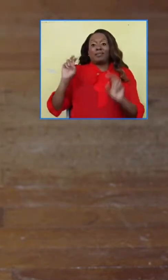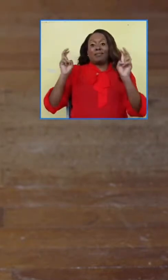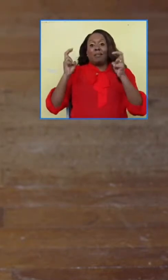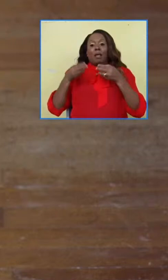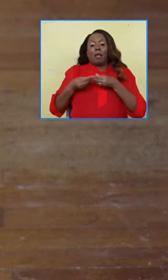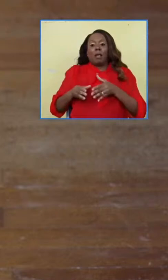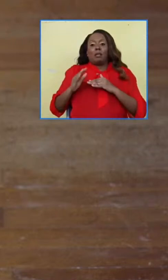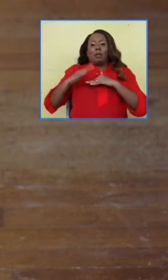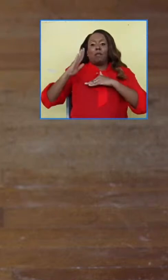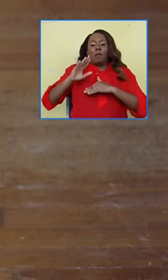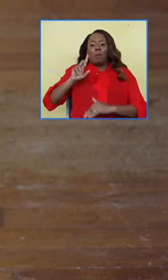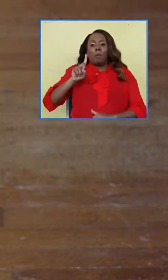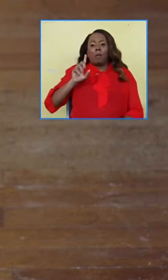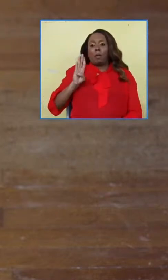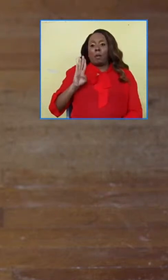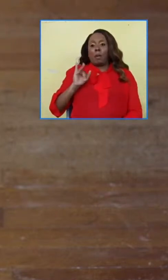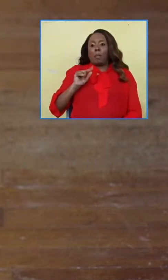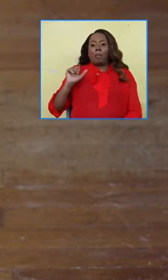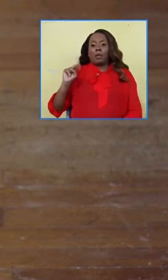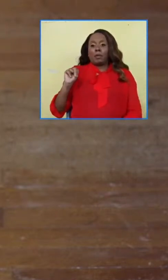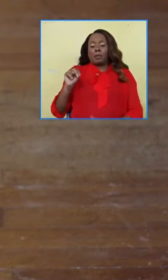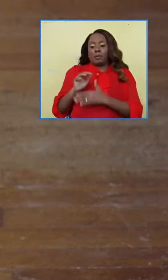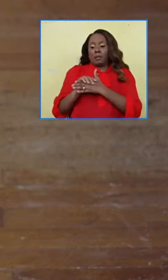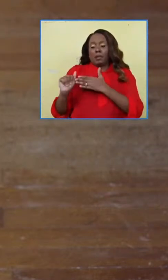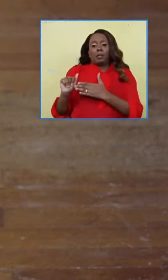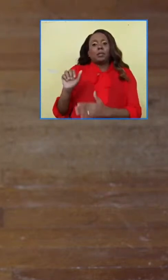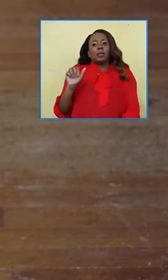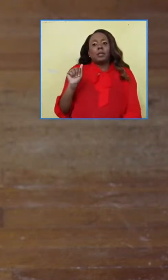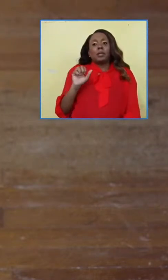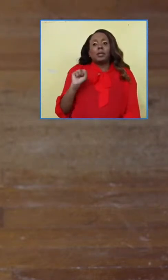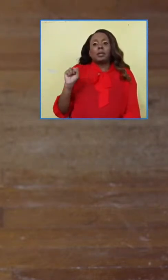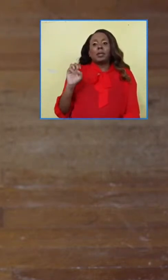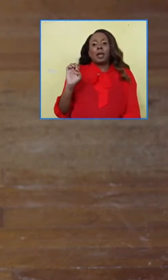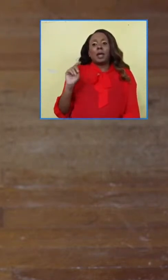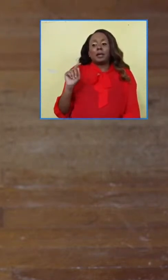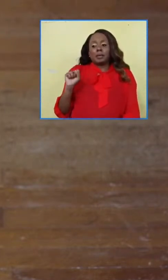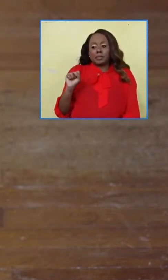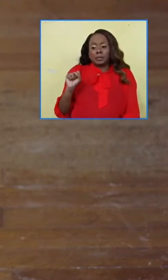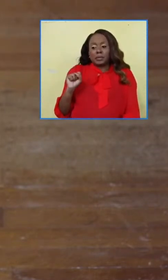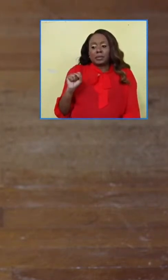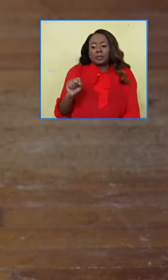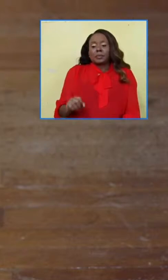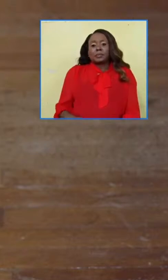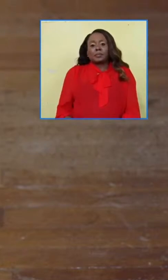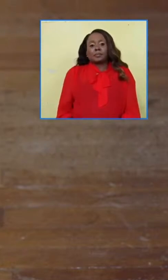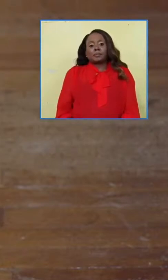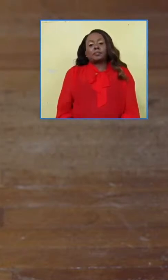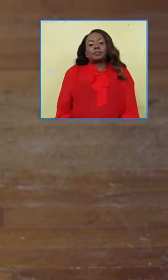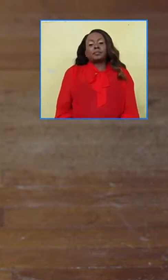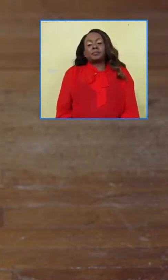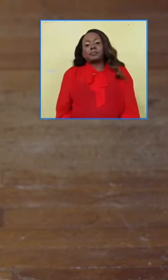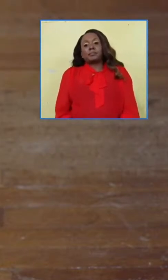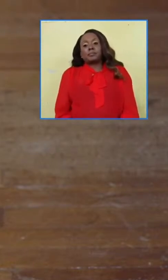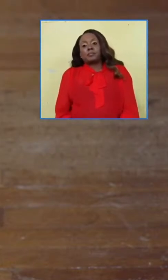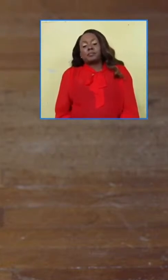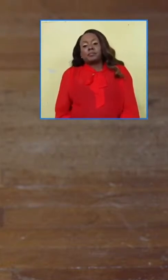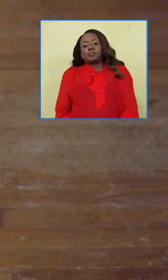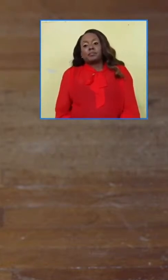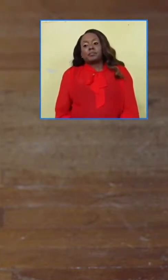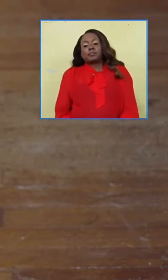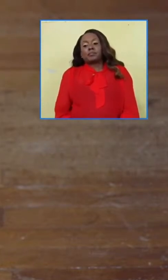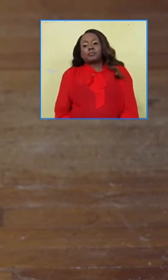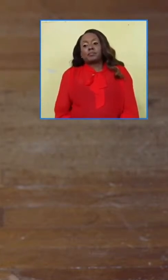$1 billion in assets. Right? The truth about the debt restructuring, while there were economic